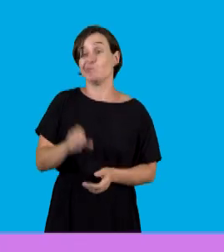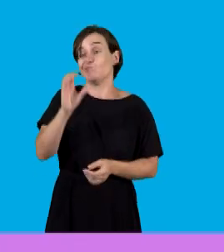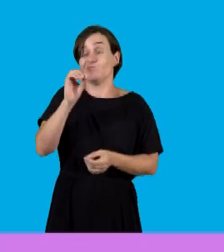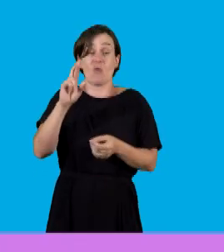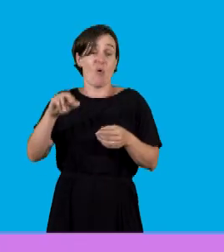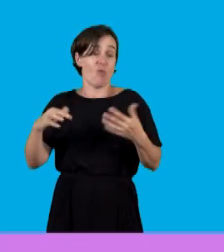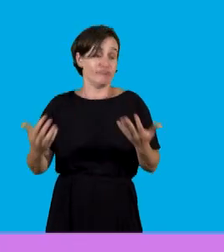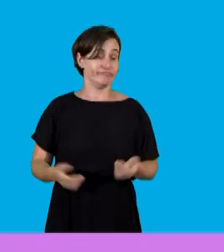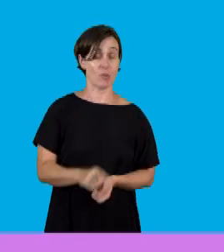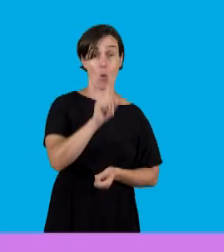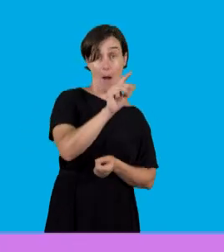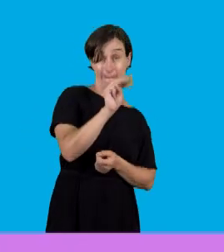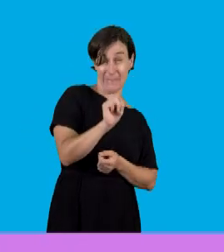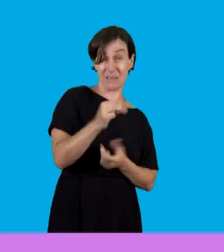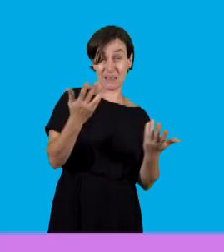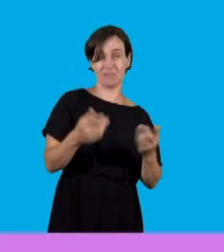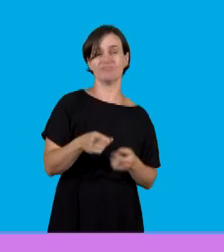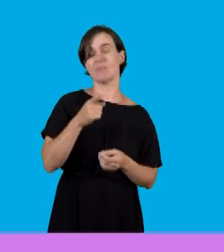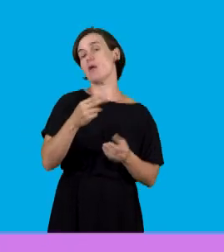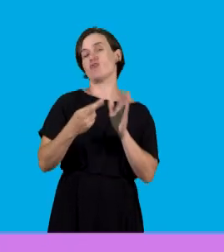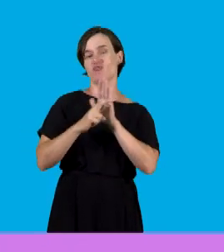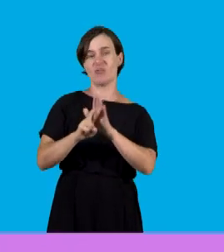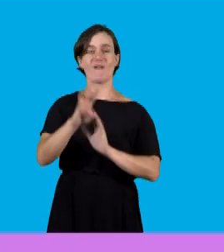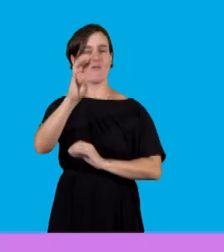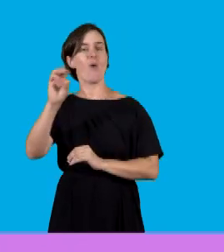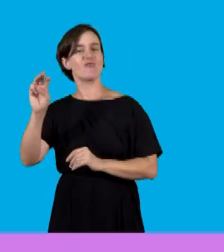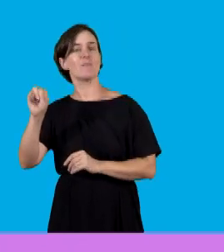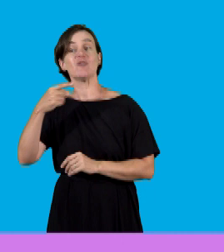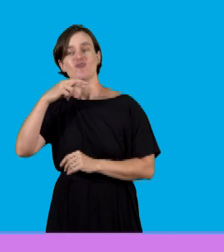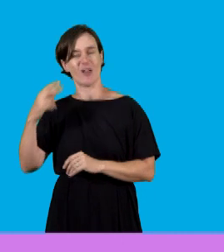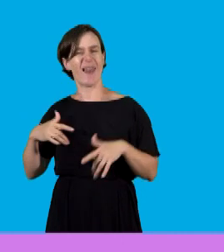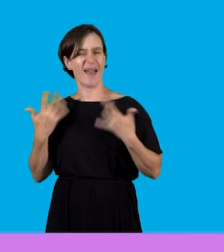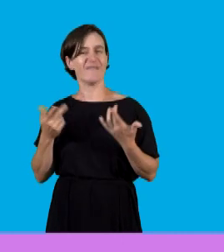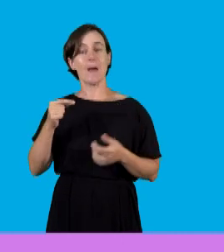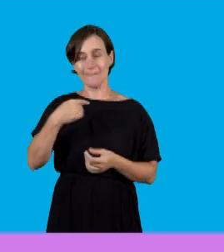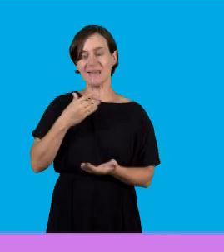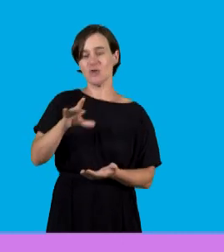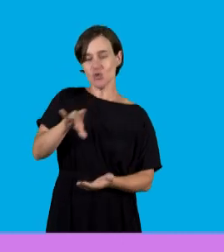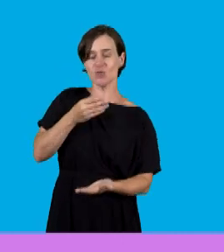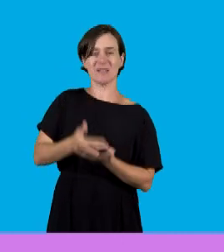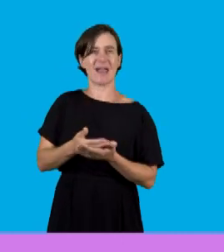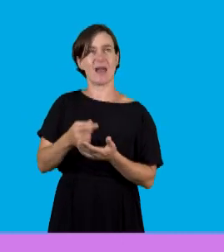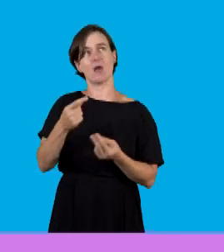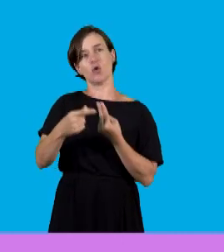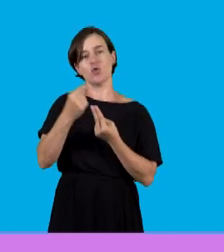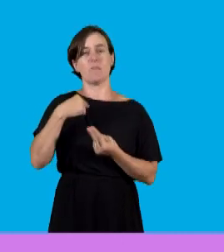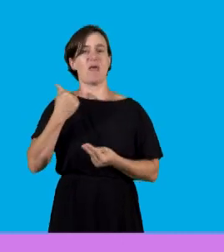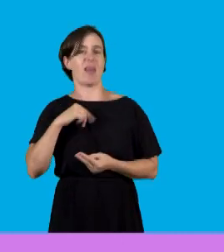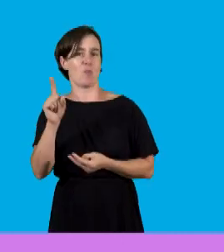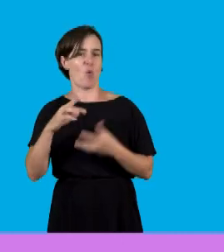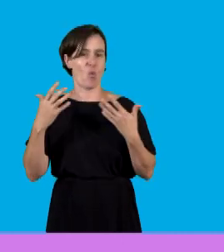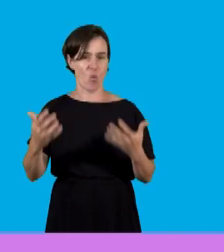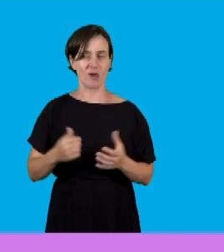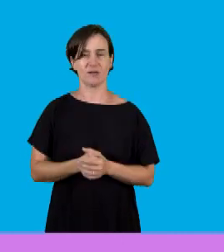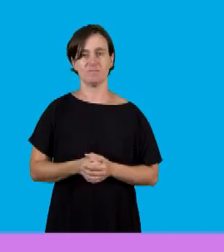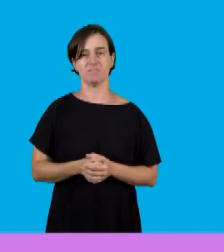in reality, or you can say 1 meter on the map will represent 400 meters in reality. So you can use your own desired units